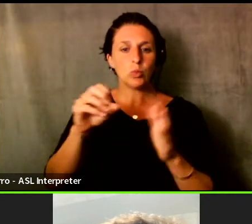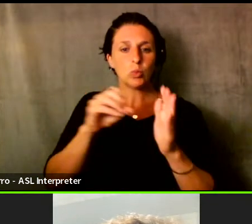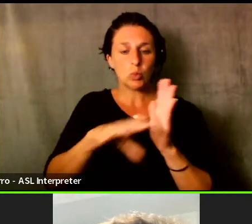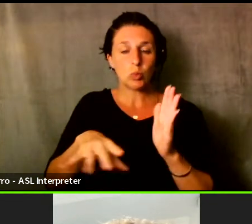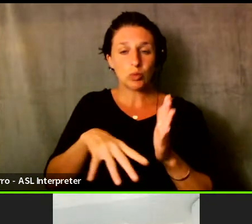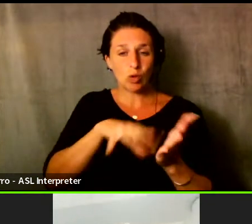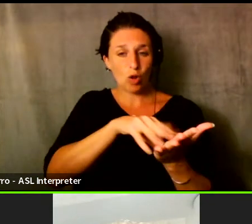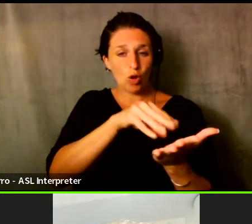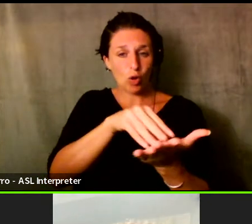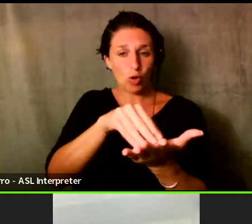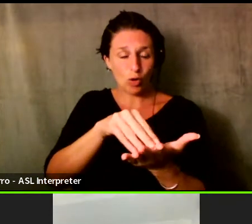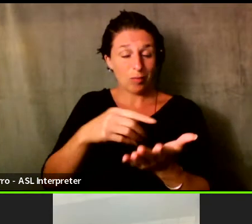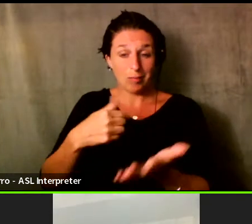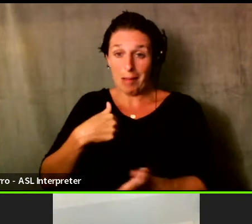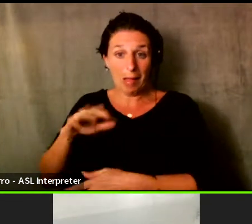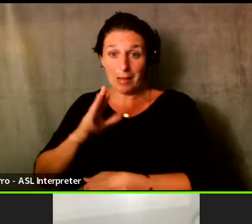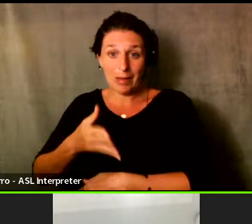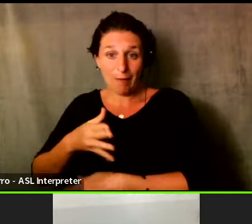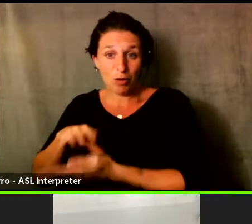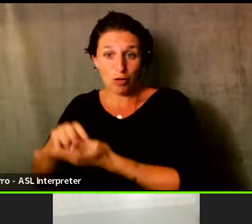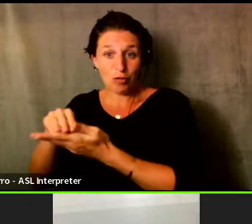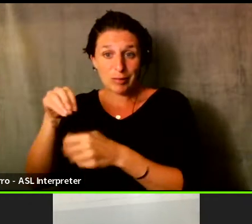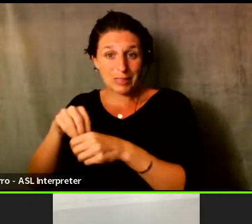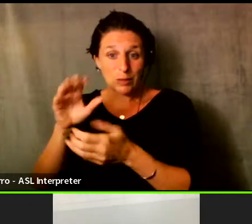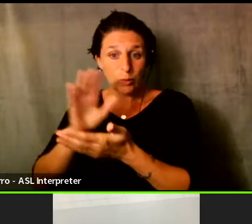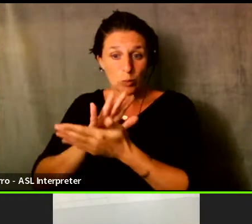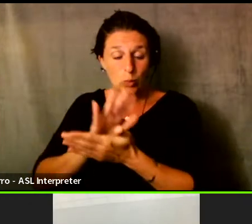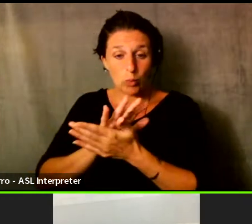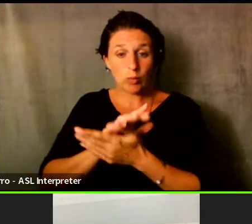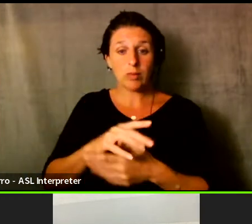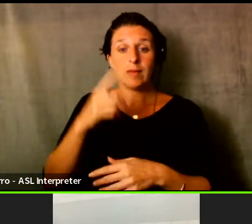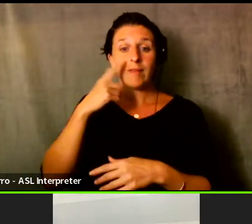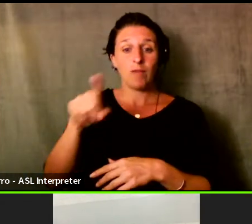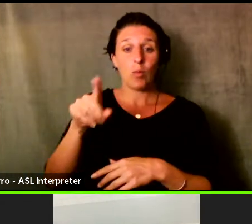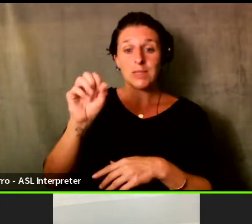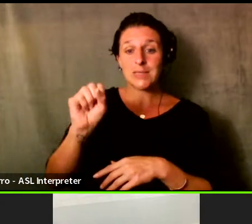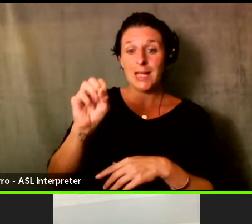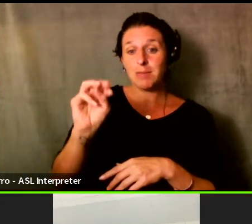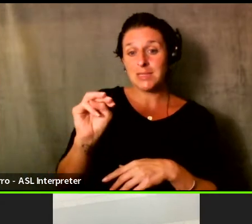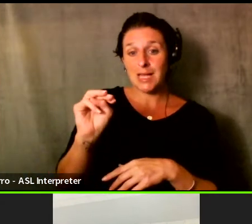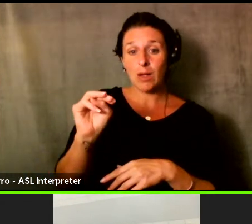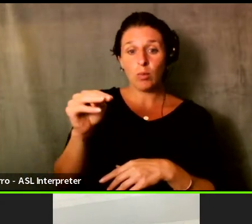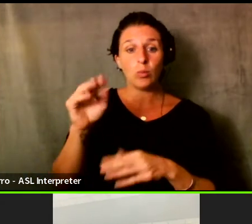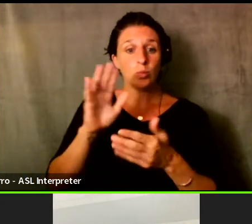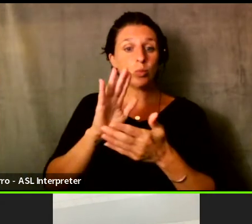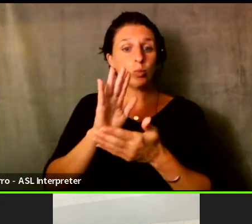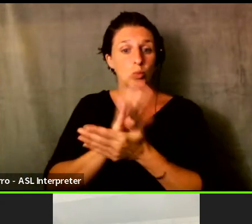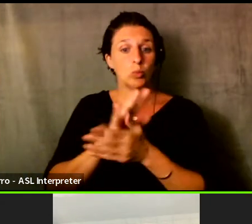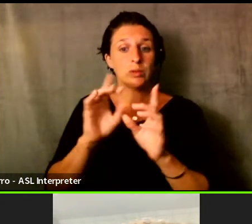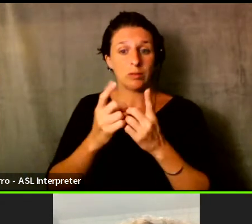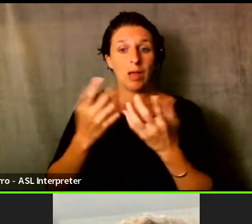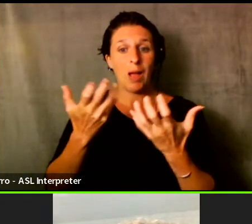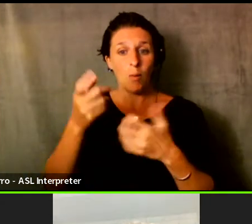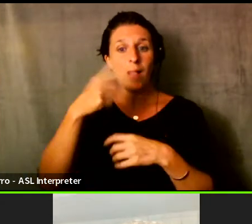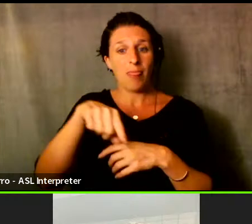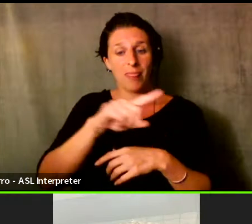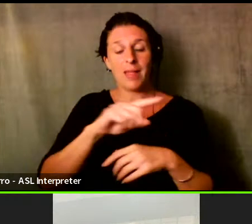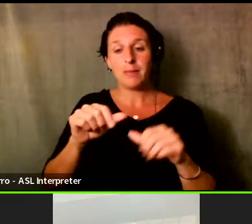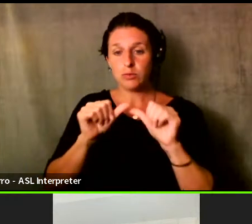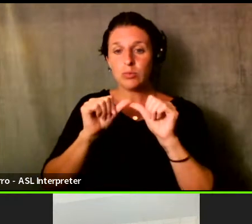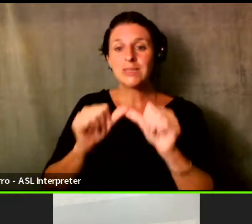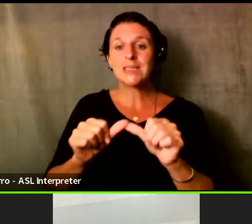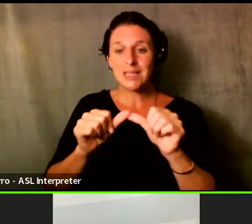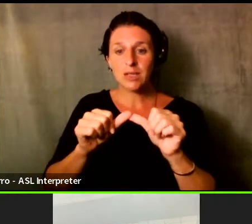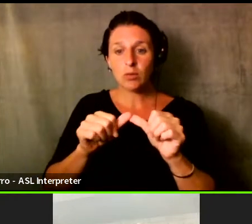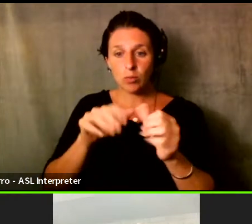about in school. So for the San Mateo School District, I want them to continue this